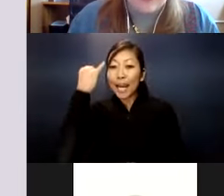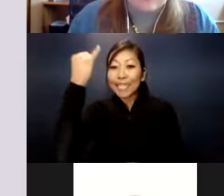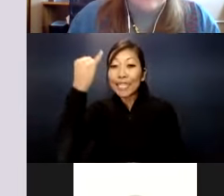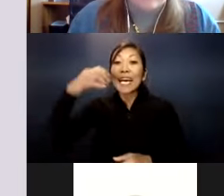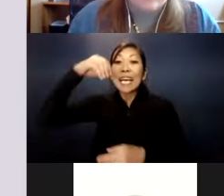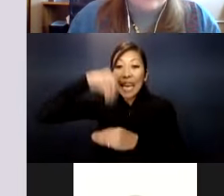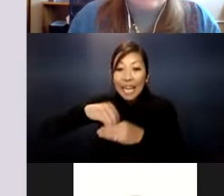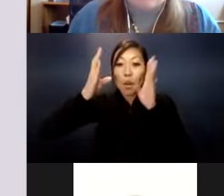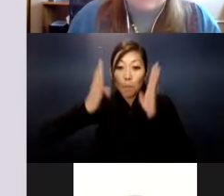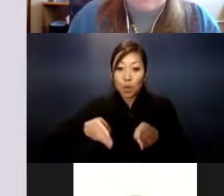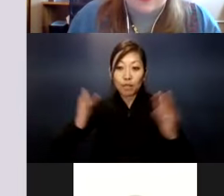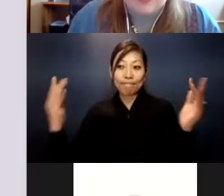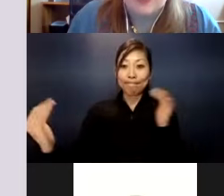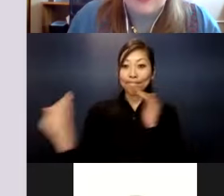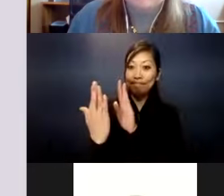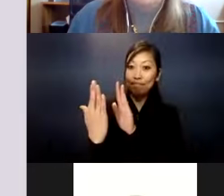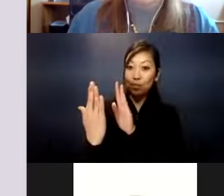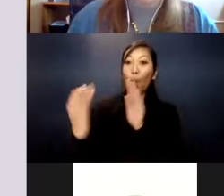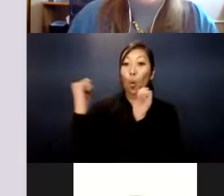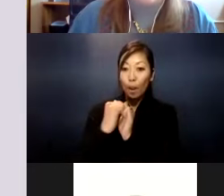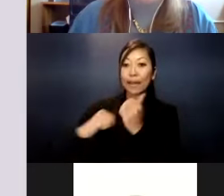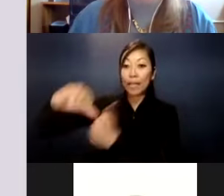person's saying, and what they really mean.